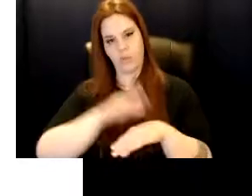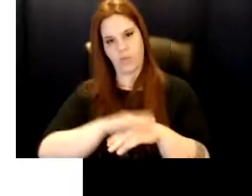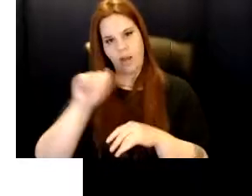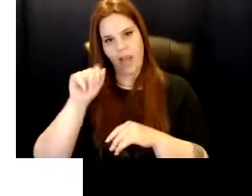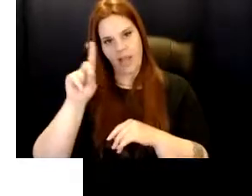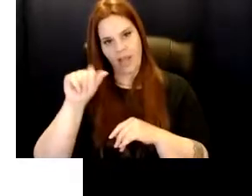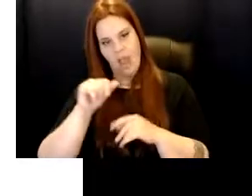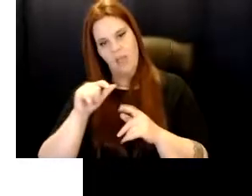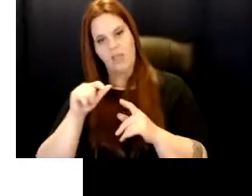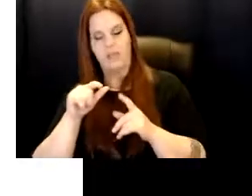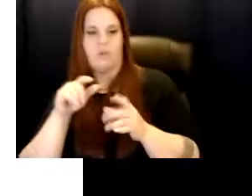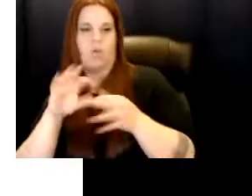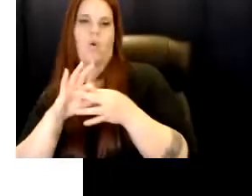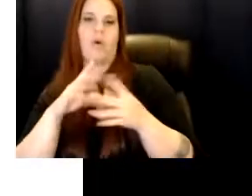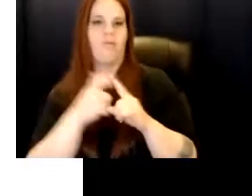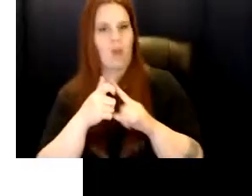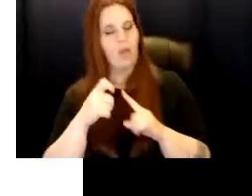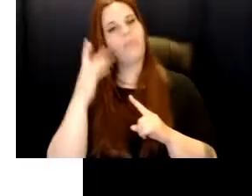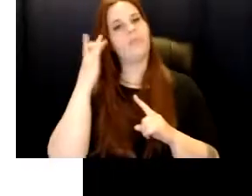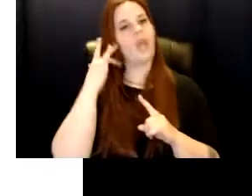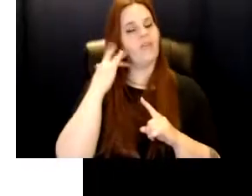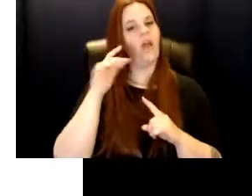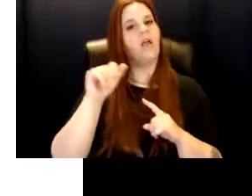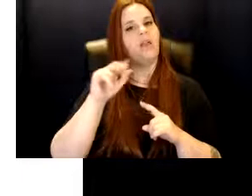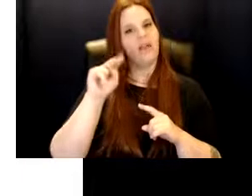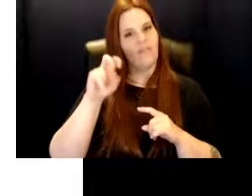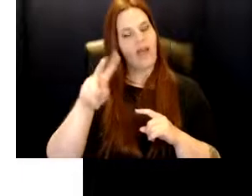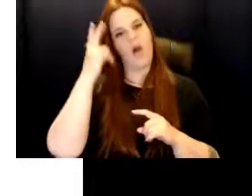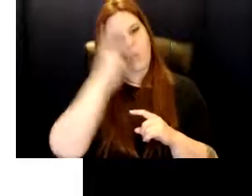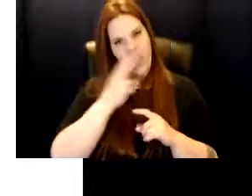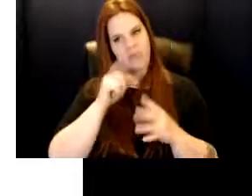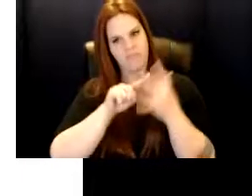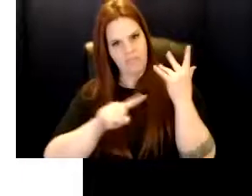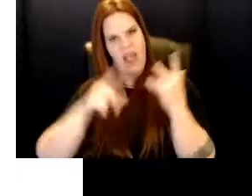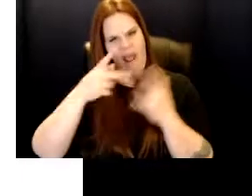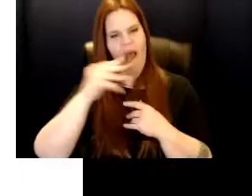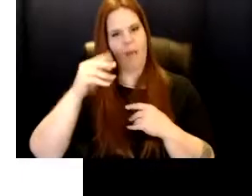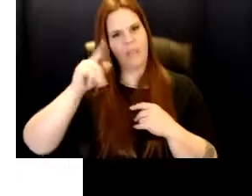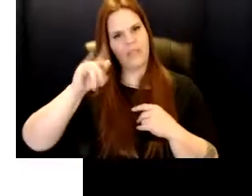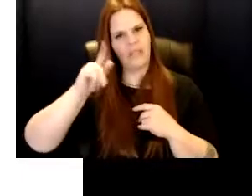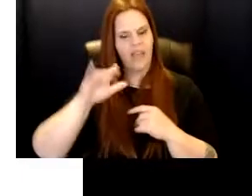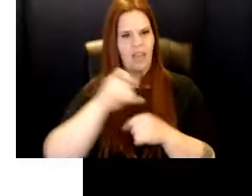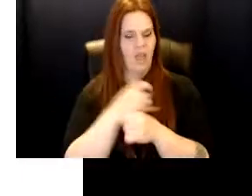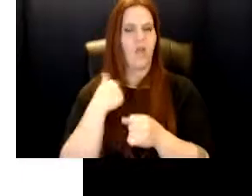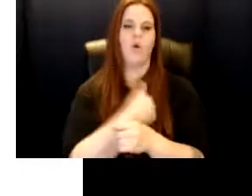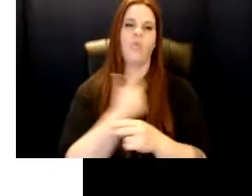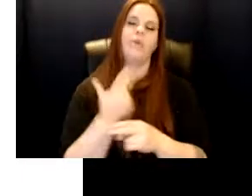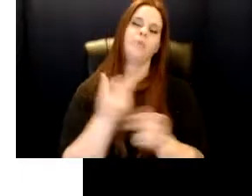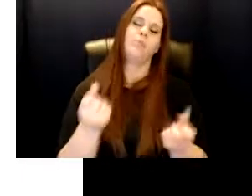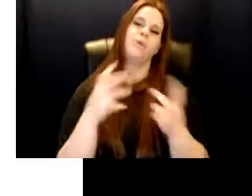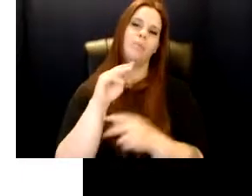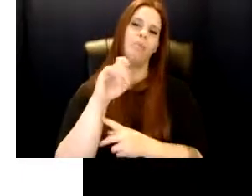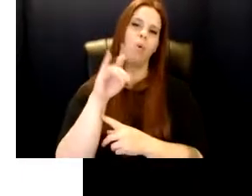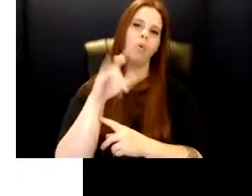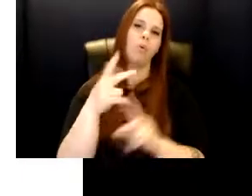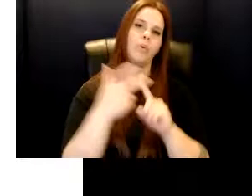9, that's California, Nevada, Arizona, Hawaii, and the Pacific Islands. We used a multimodal recruitment. Basically, it